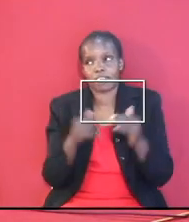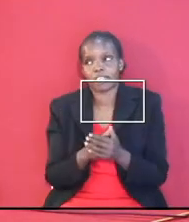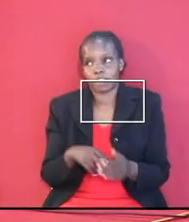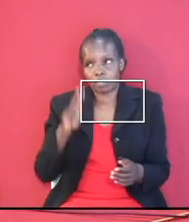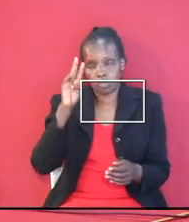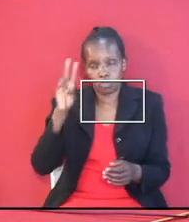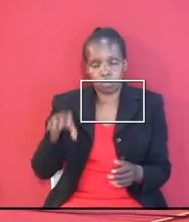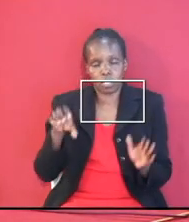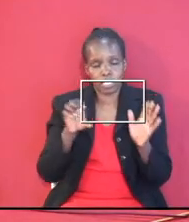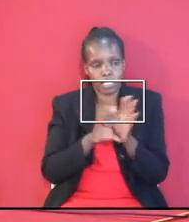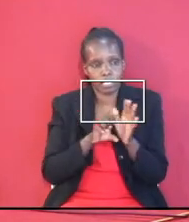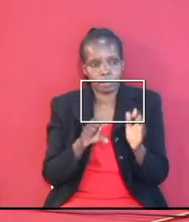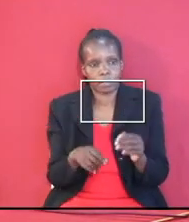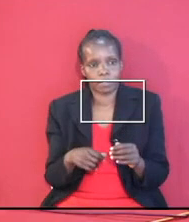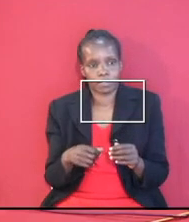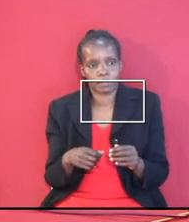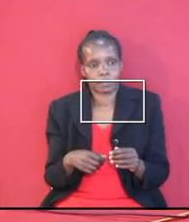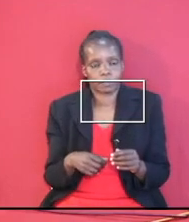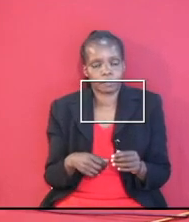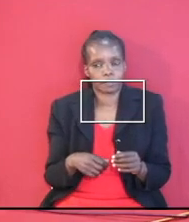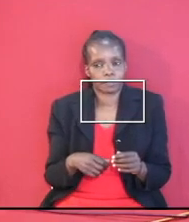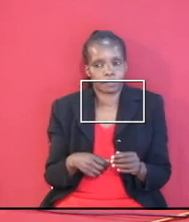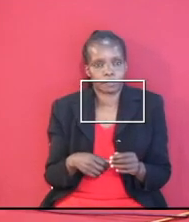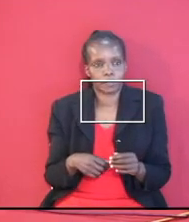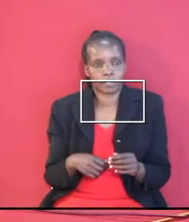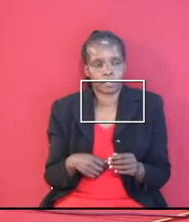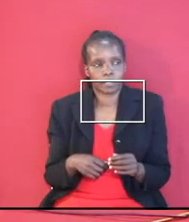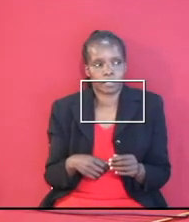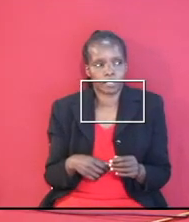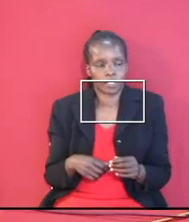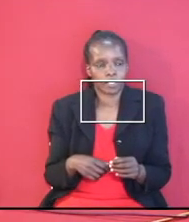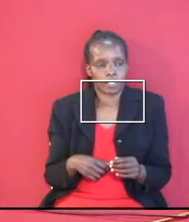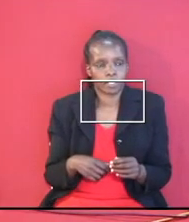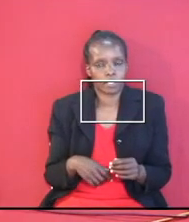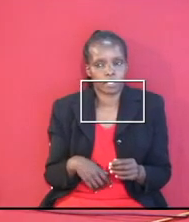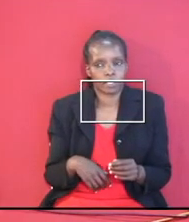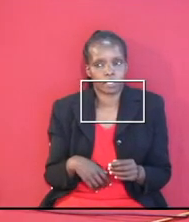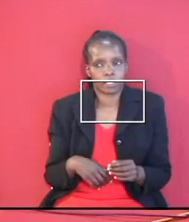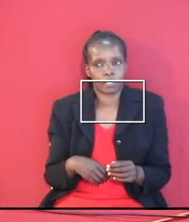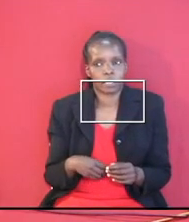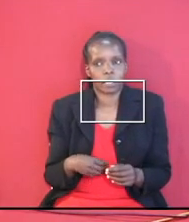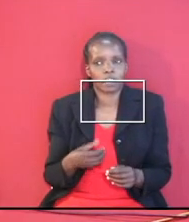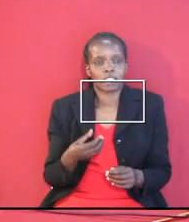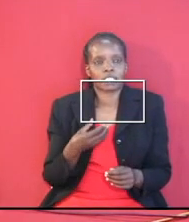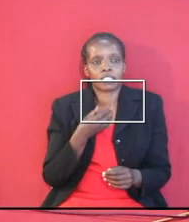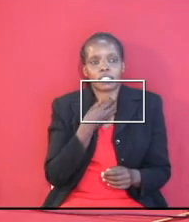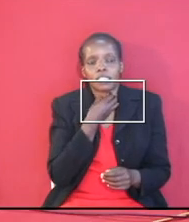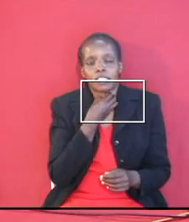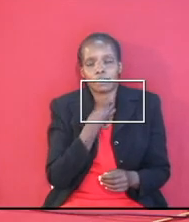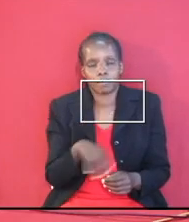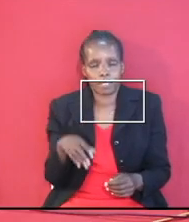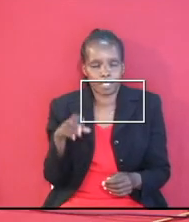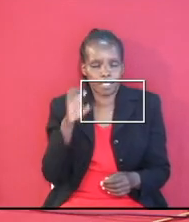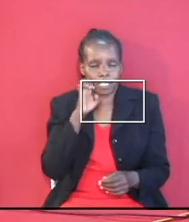Two examples and then we close. I'm not so sure, but Adam and Eve. Adam and Eve, they were